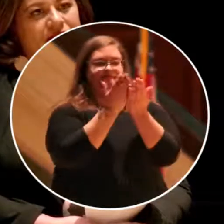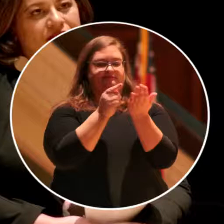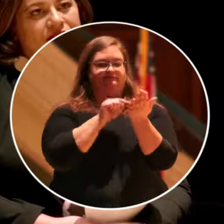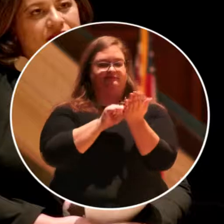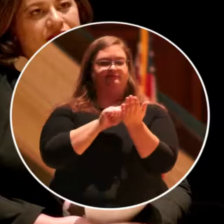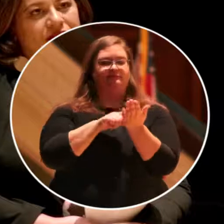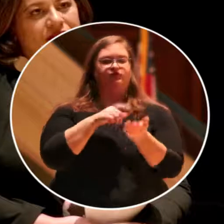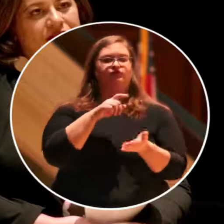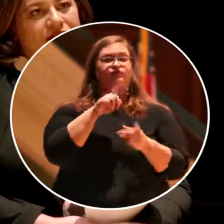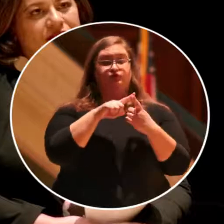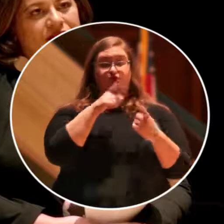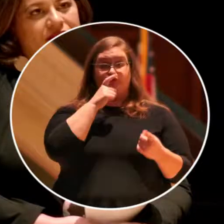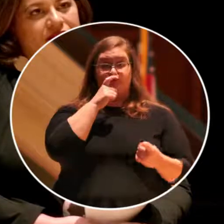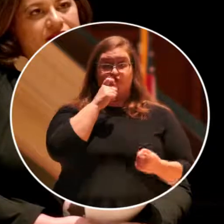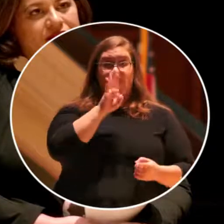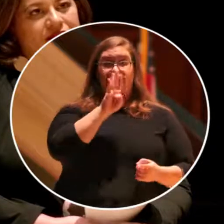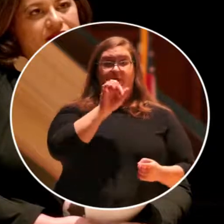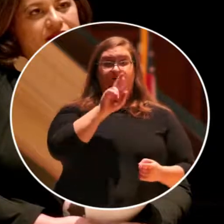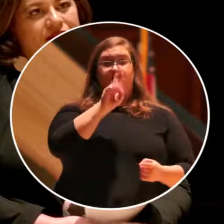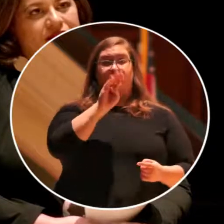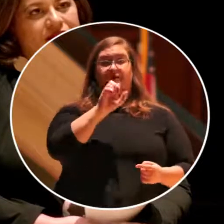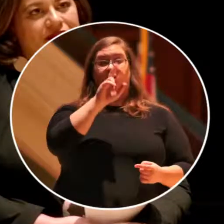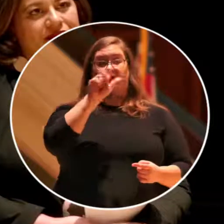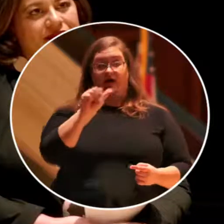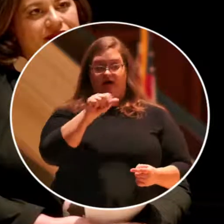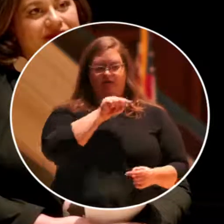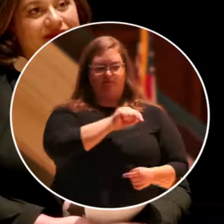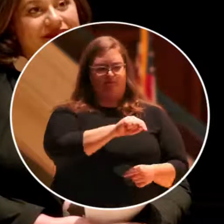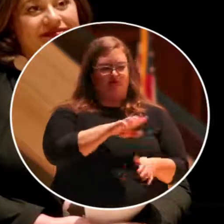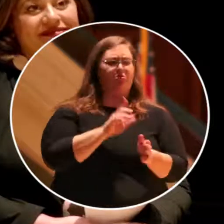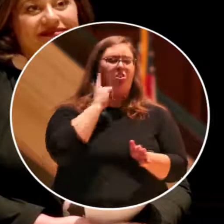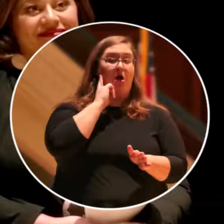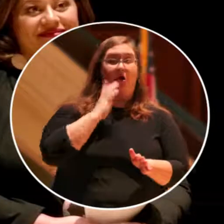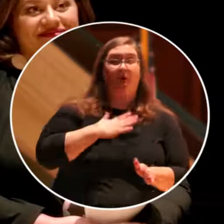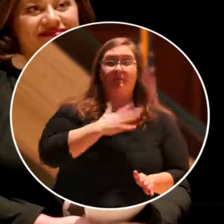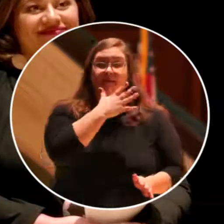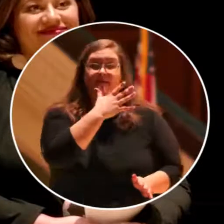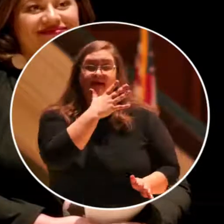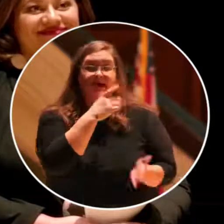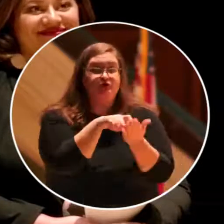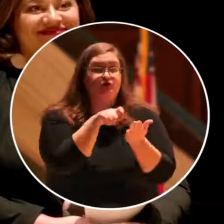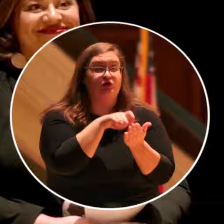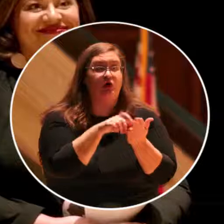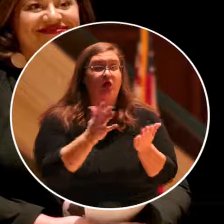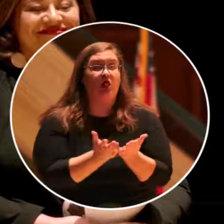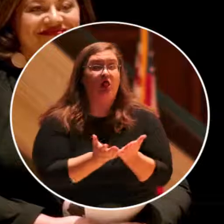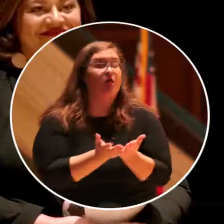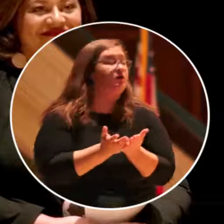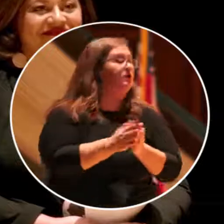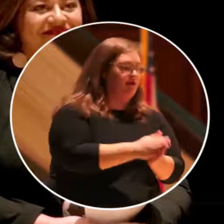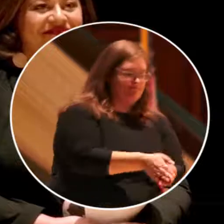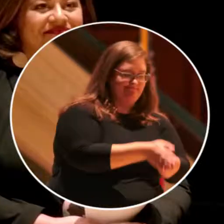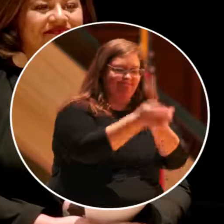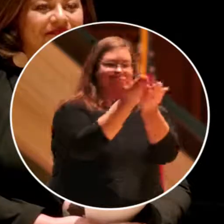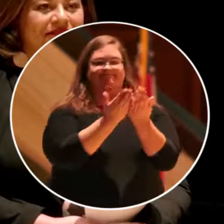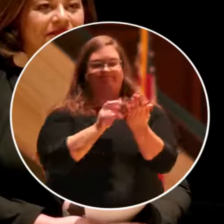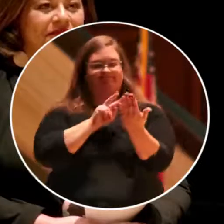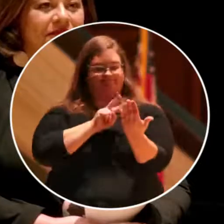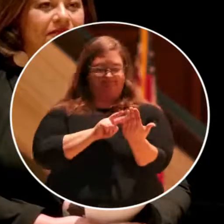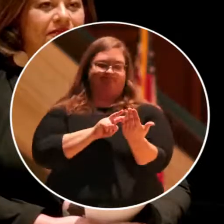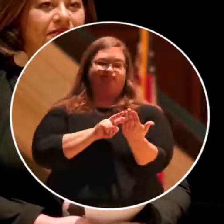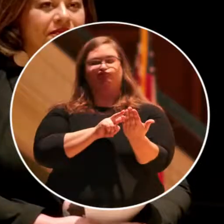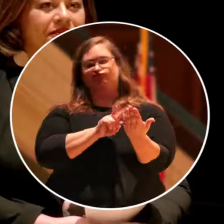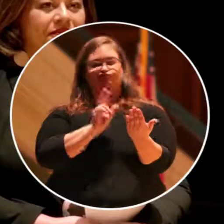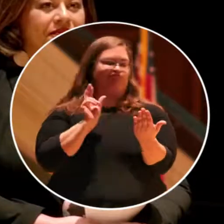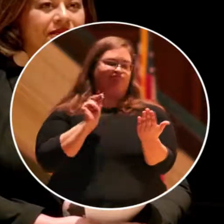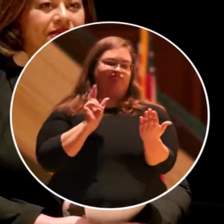that maybe my mother too was writing down her inner thoughts, I opened it. But inside were